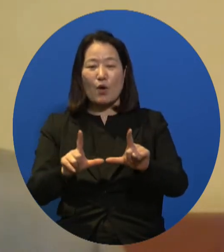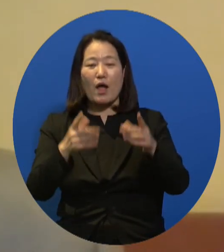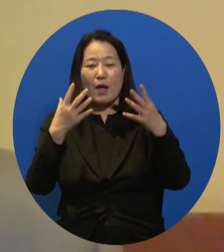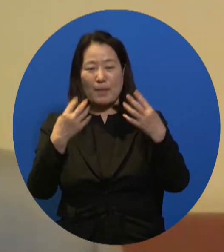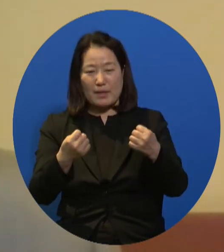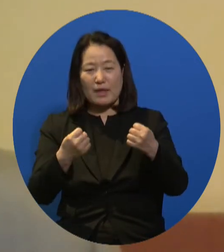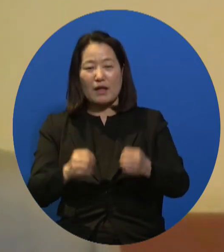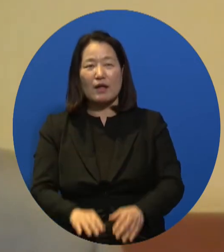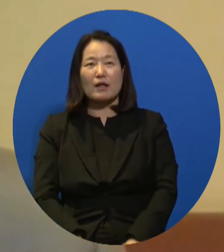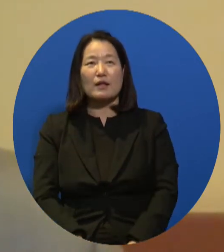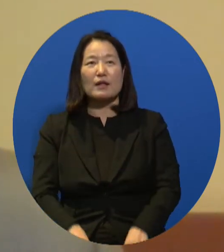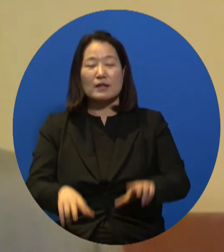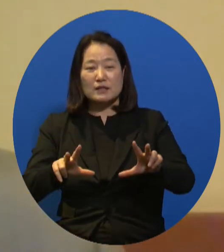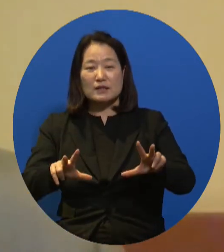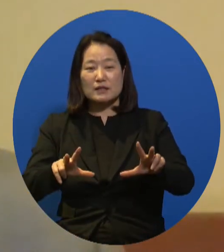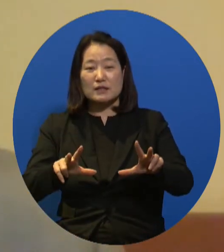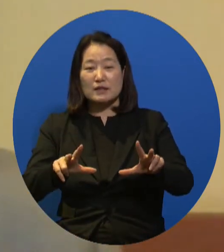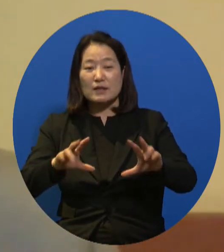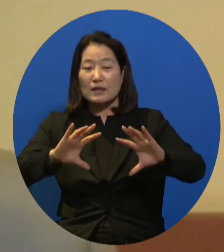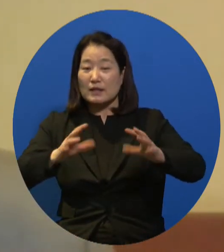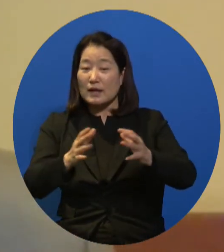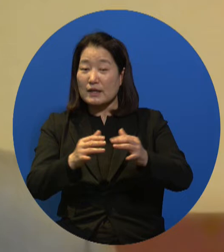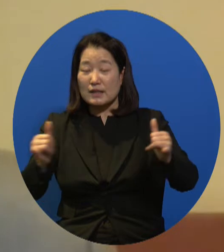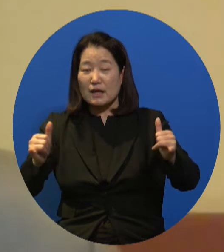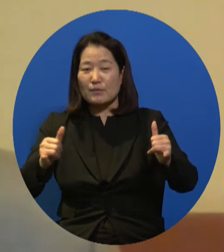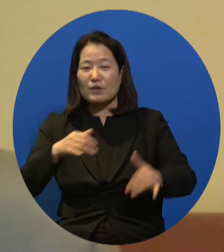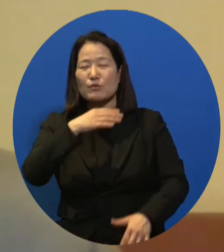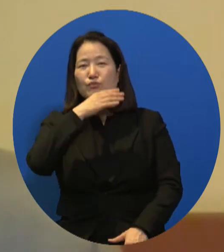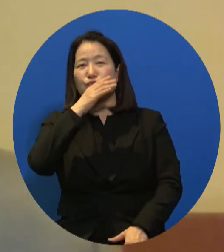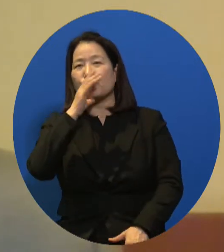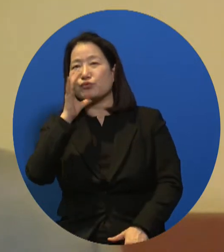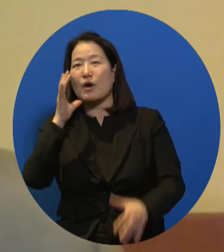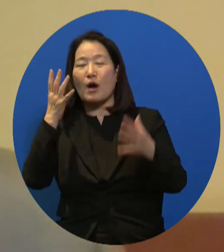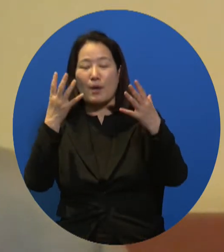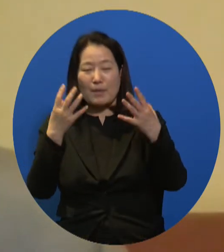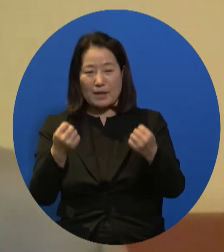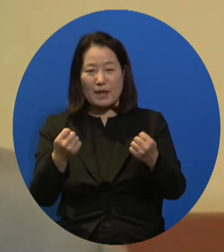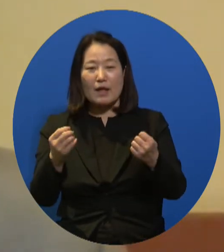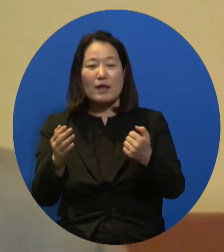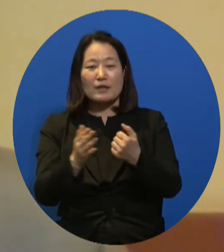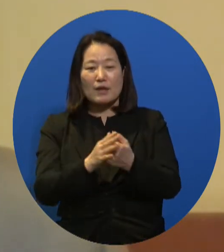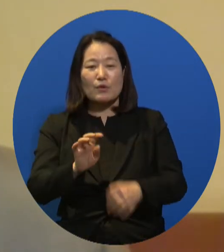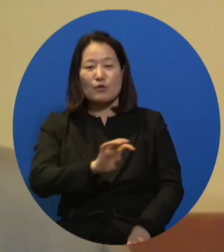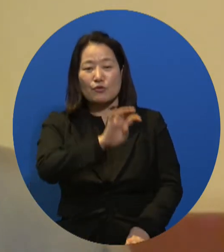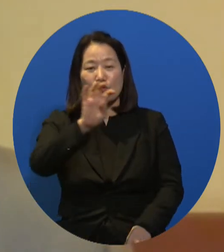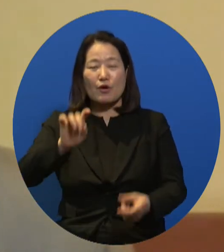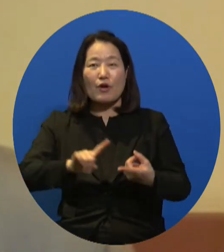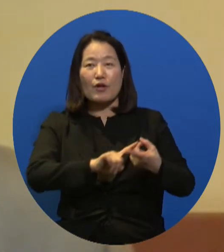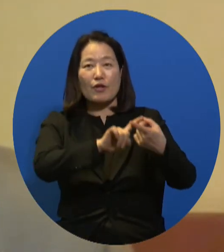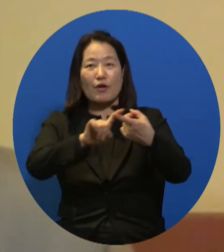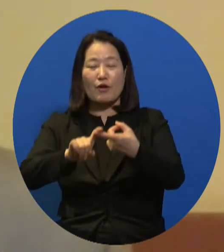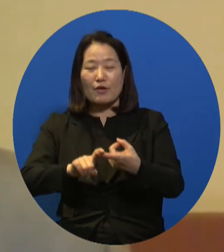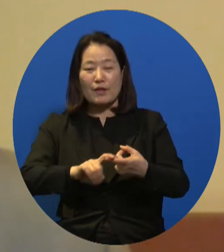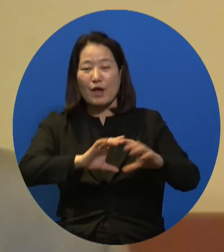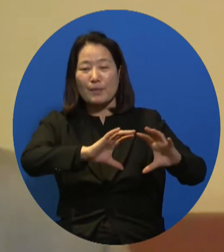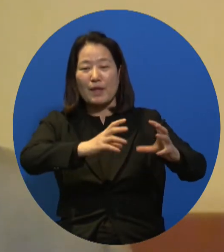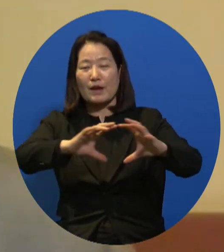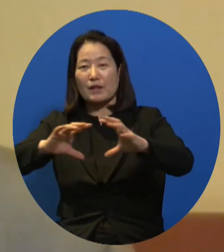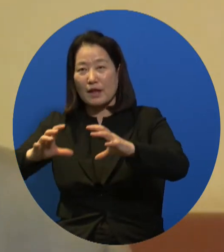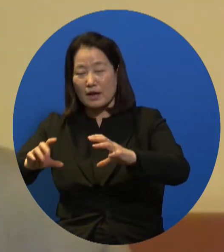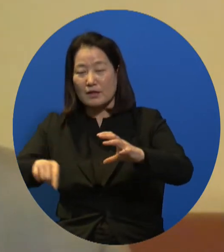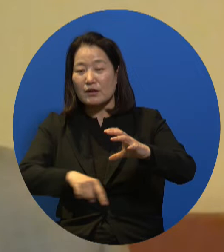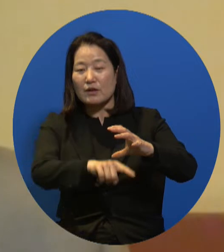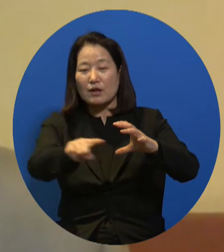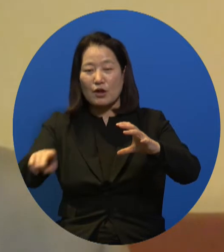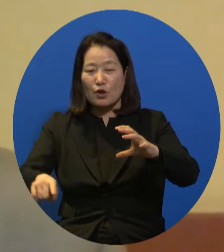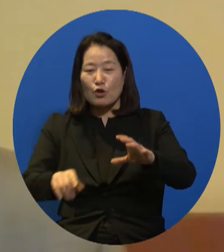are inevitably having to plan and restructure for the future. And sadly, it's the old